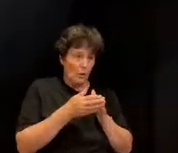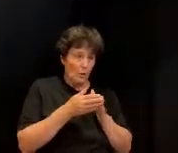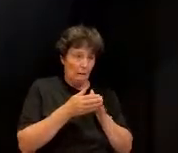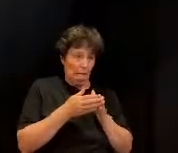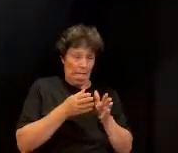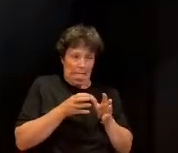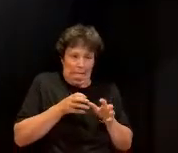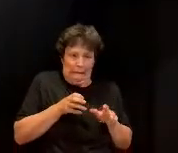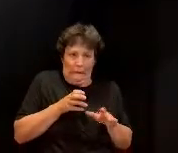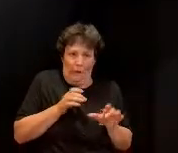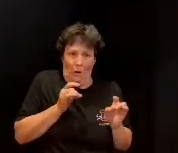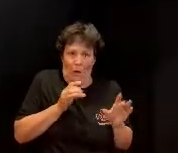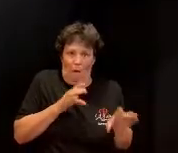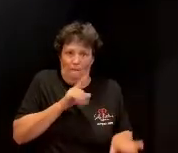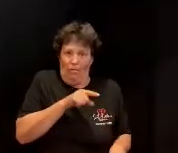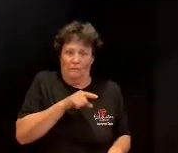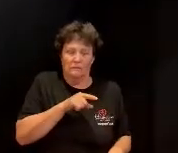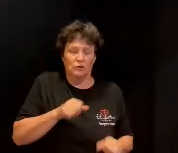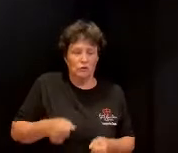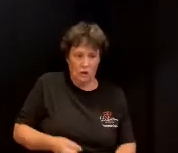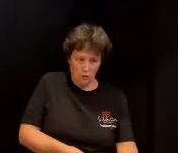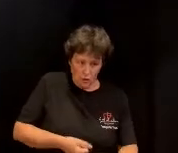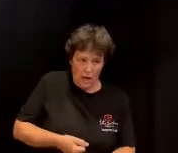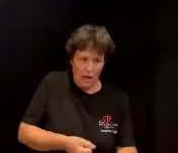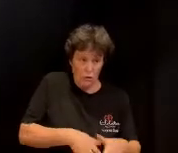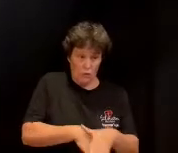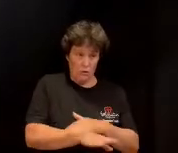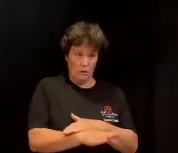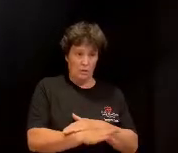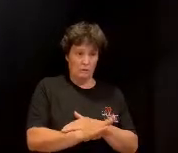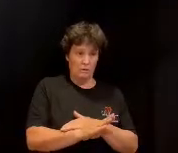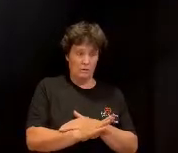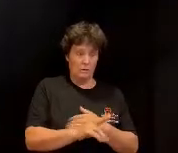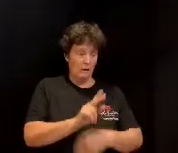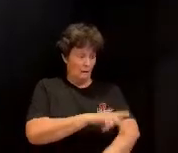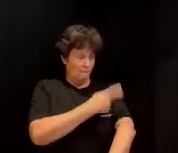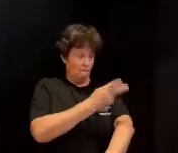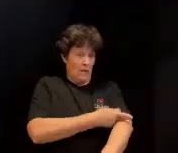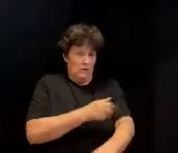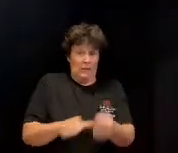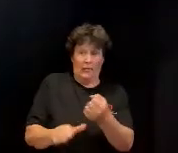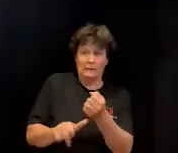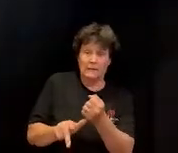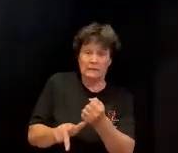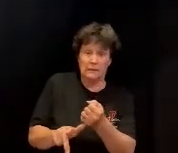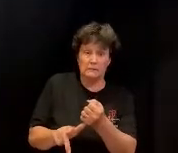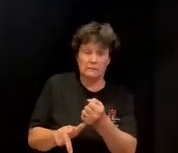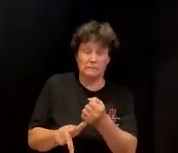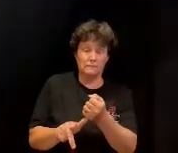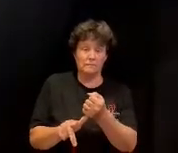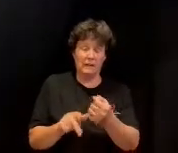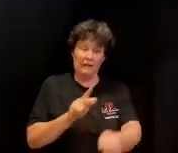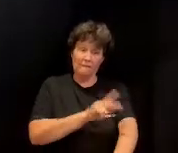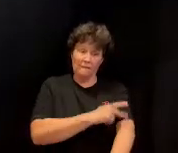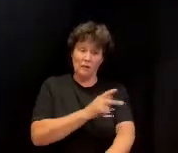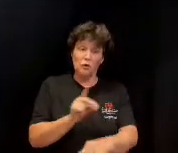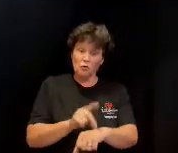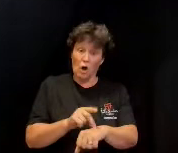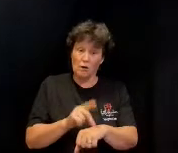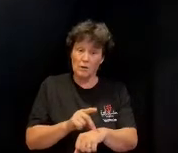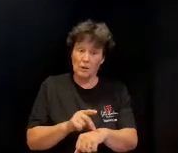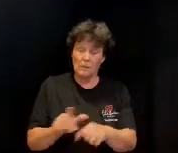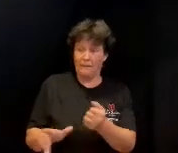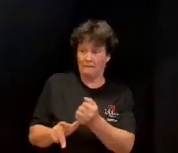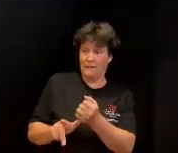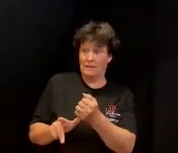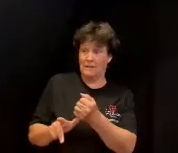Ew, the janitor is coming in, right? We're physician's assistants, right? Physicians hang out with sick